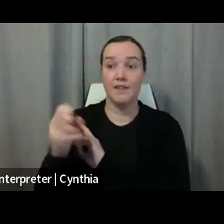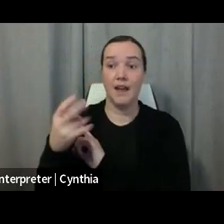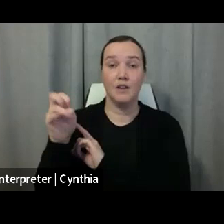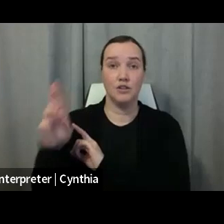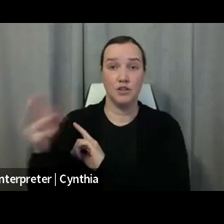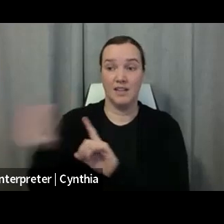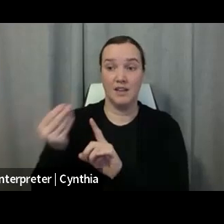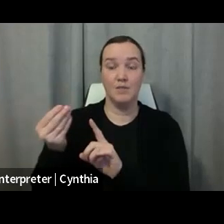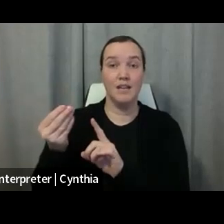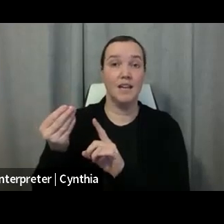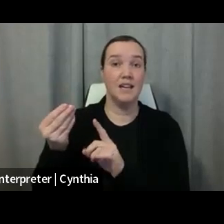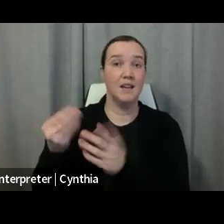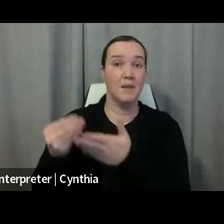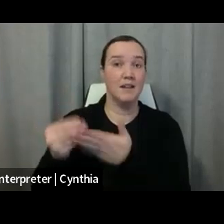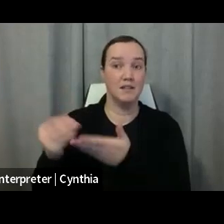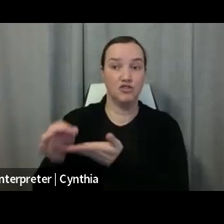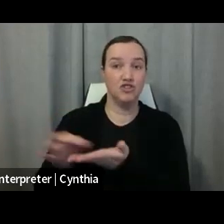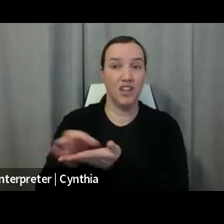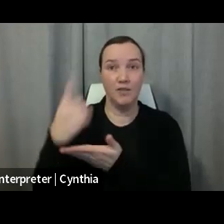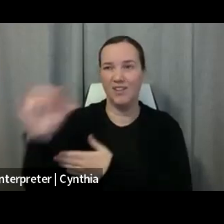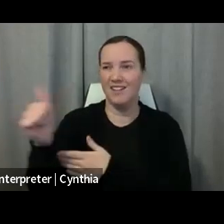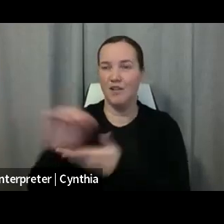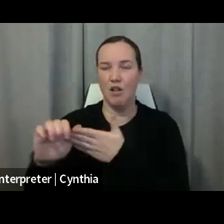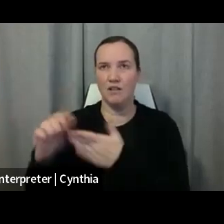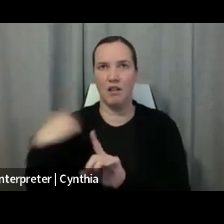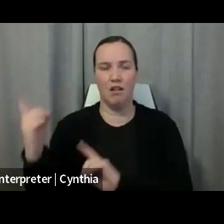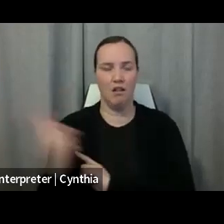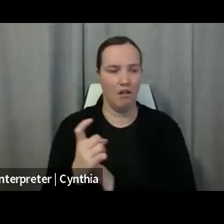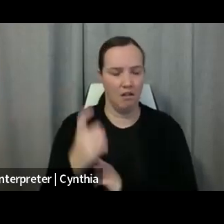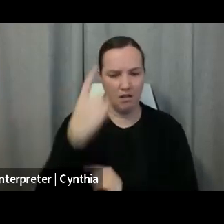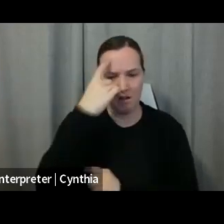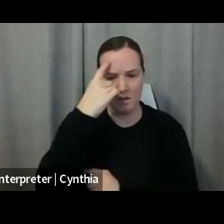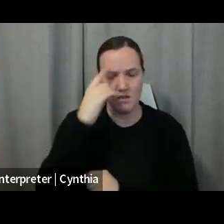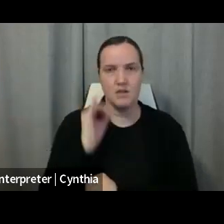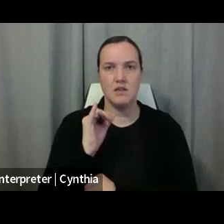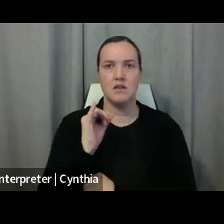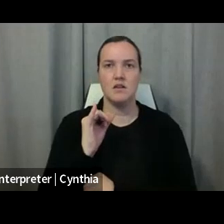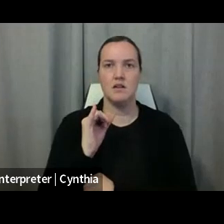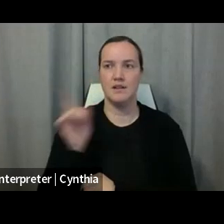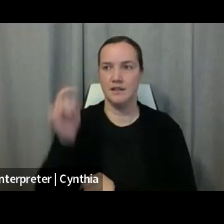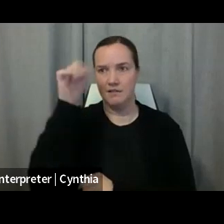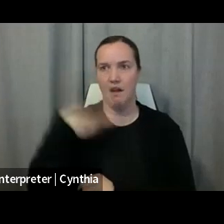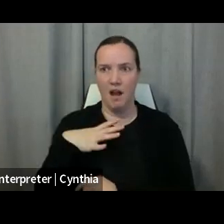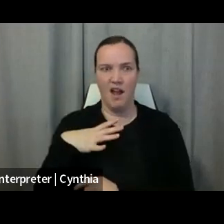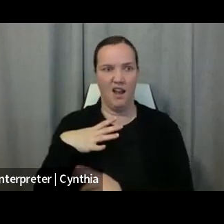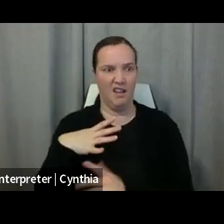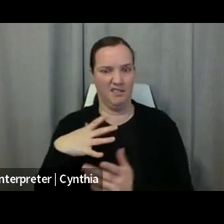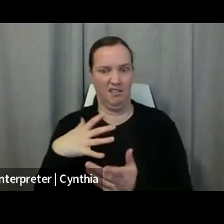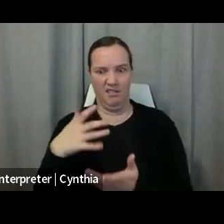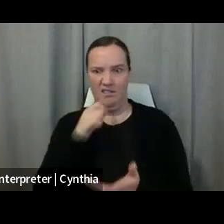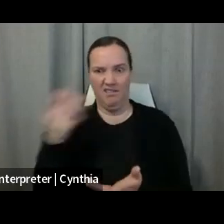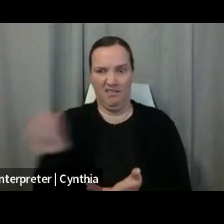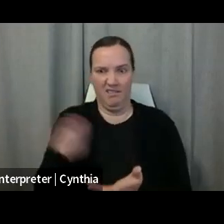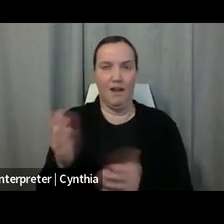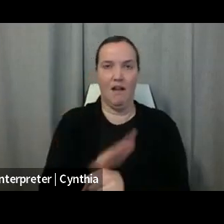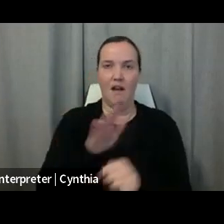a 10 when I gave him a $20 bill. And I was walking out of the store, I began to go on about how, can you see how that guy tried to gyp me? And of course, my